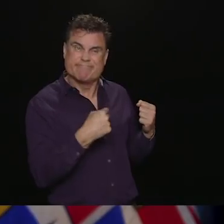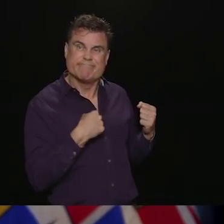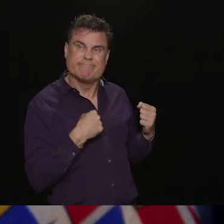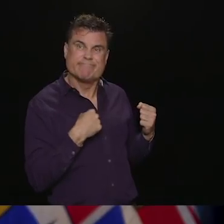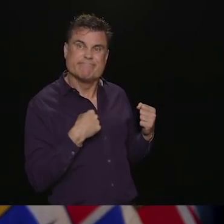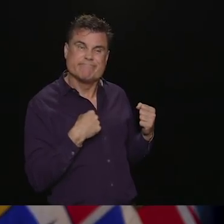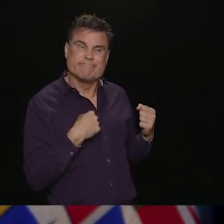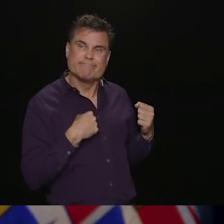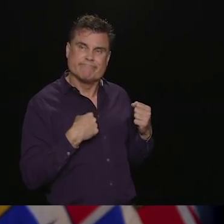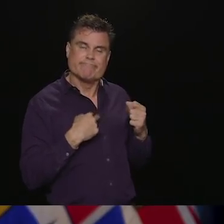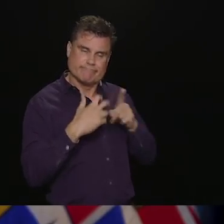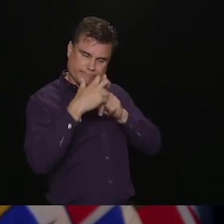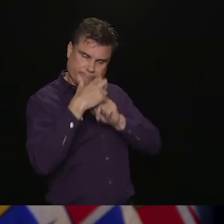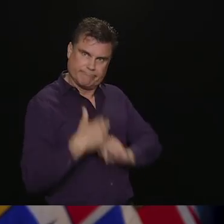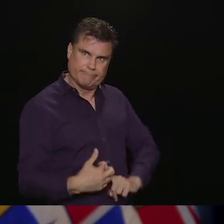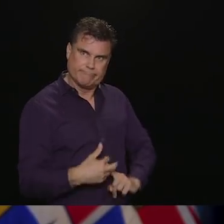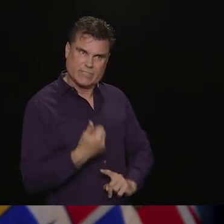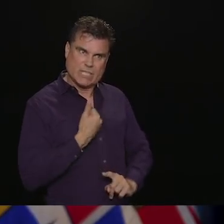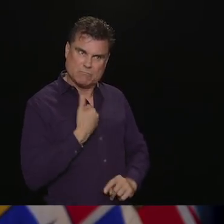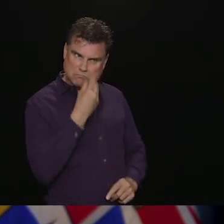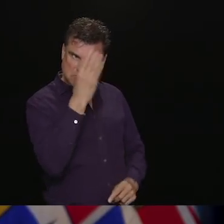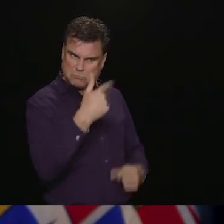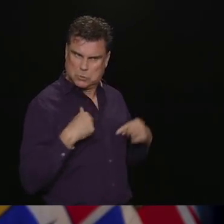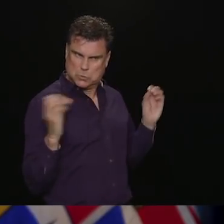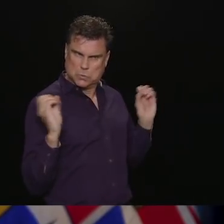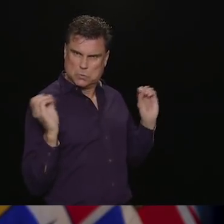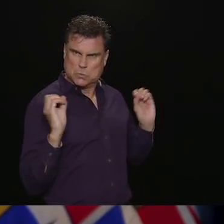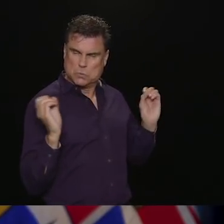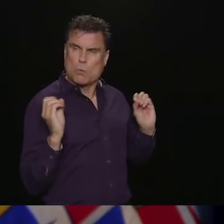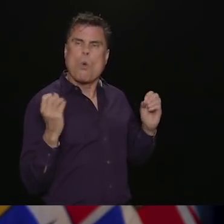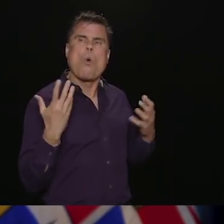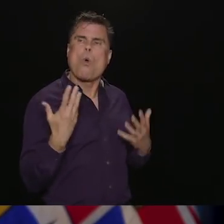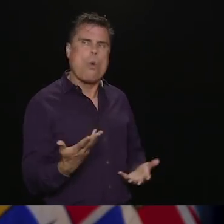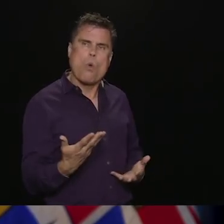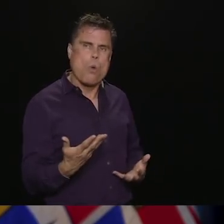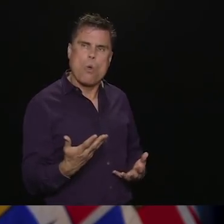for a little bit more clarity on that. Yeah, so